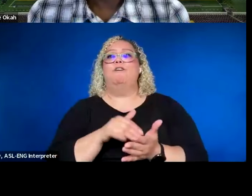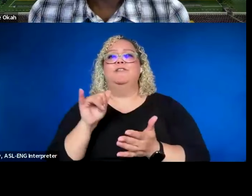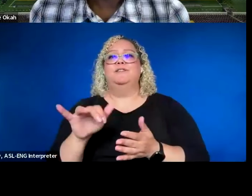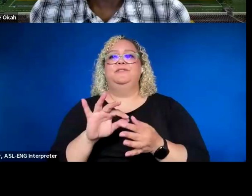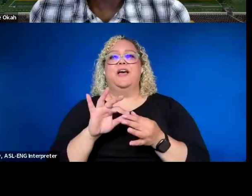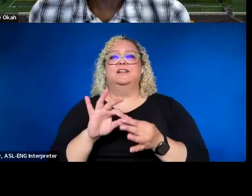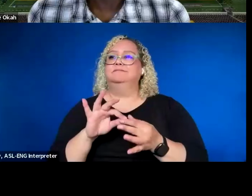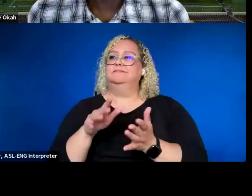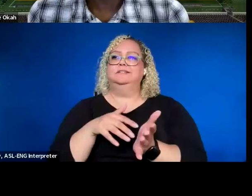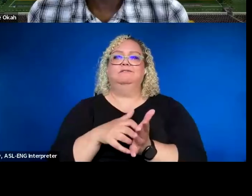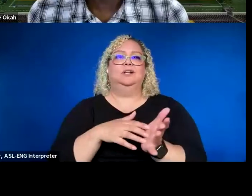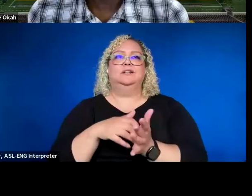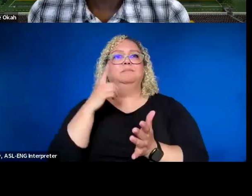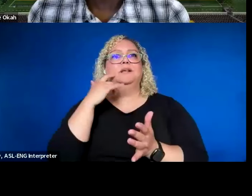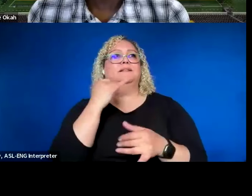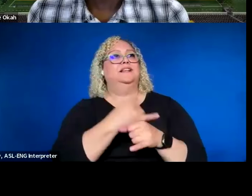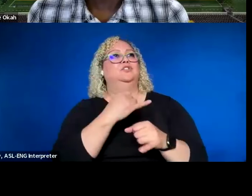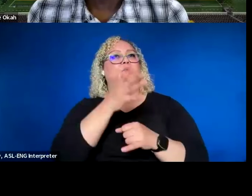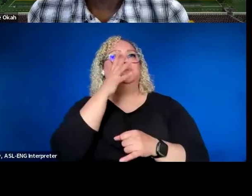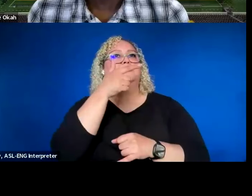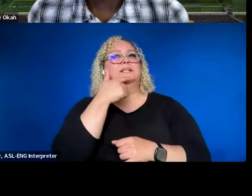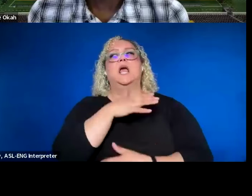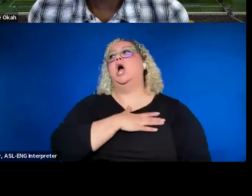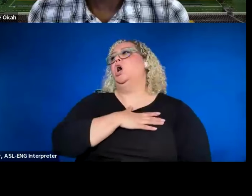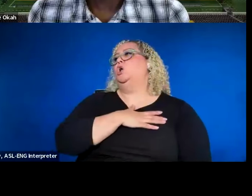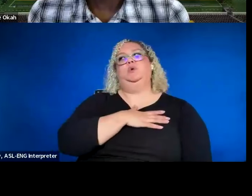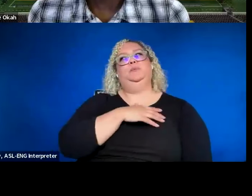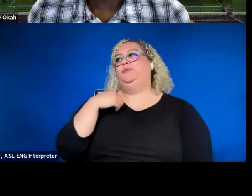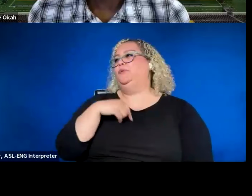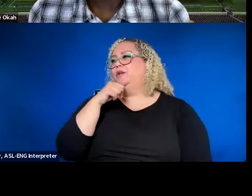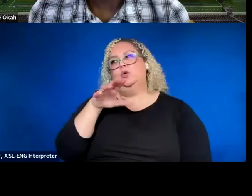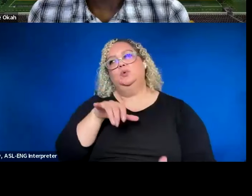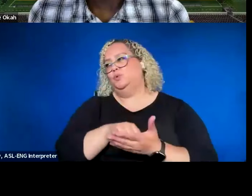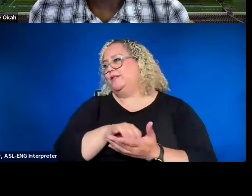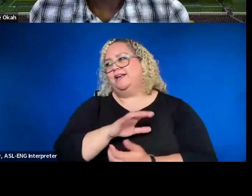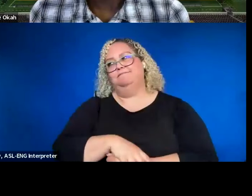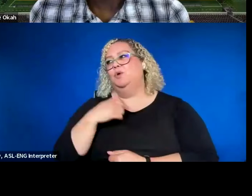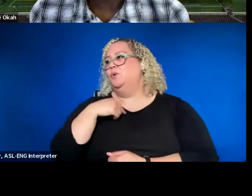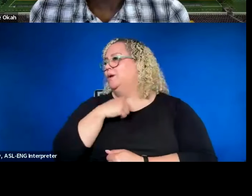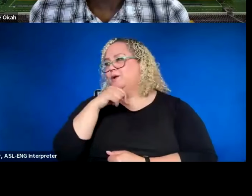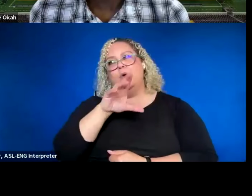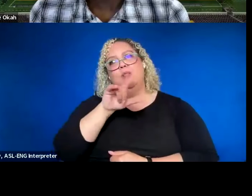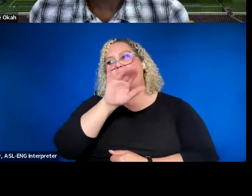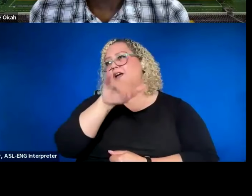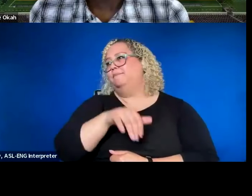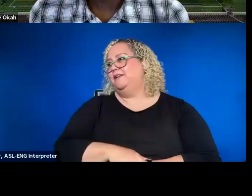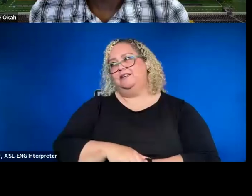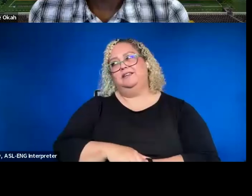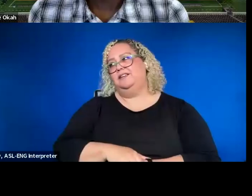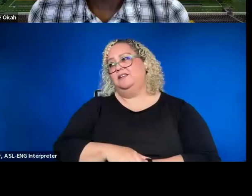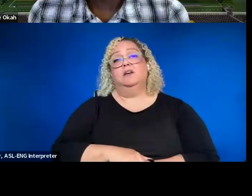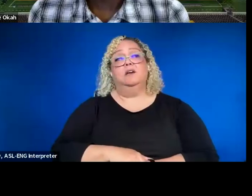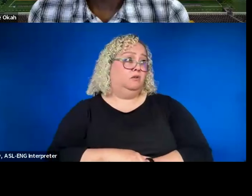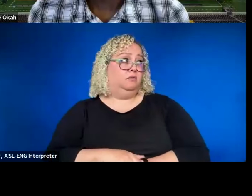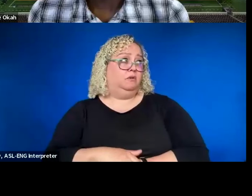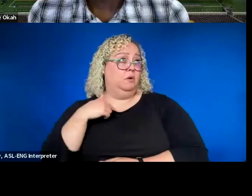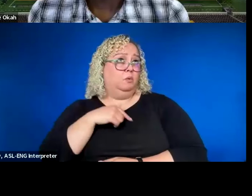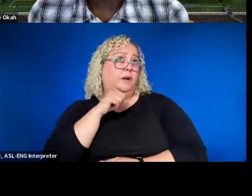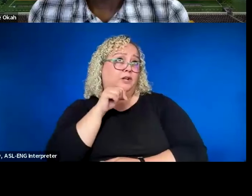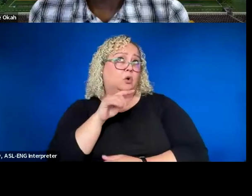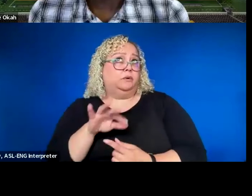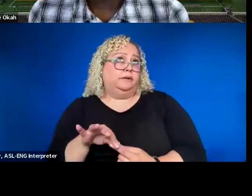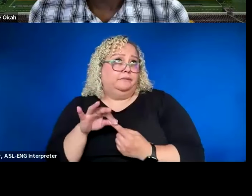we don't do that, right? We don't lobby. Well, we don't, except about more resources for education, but